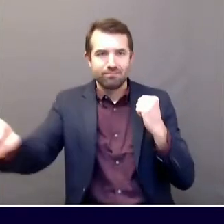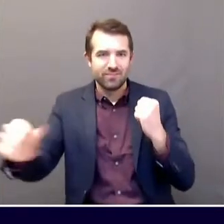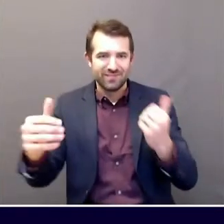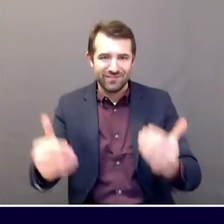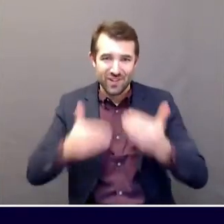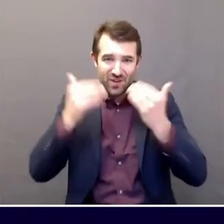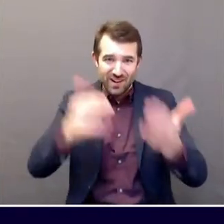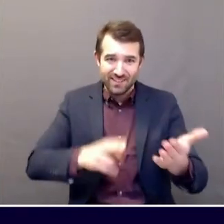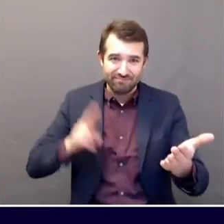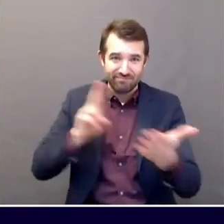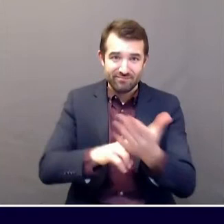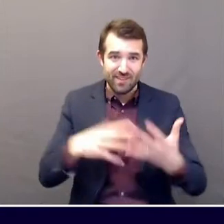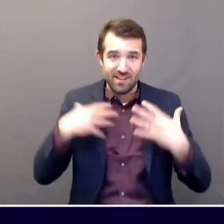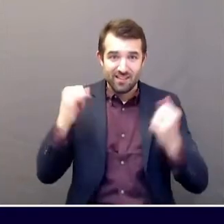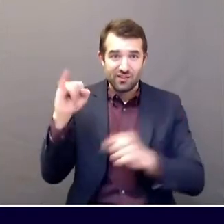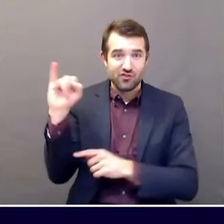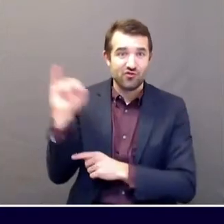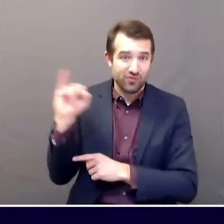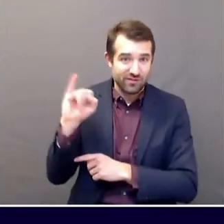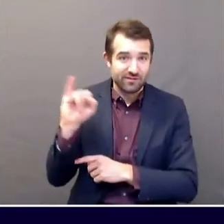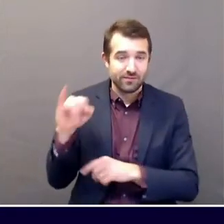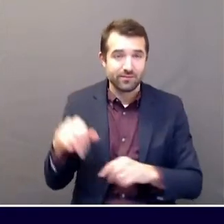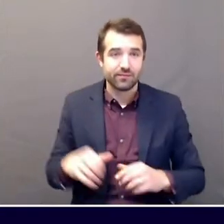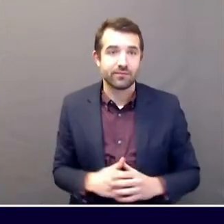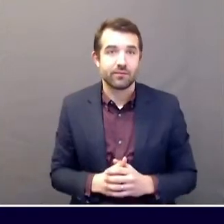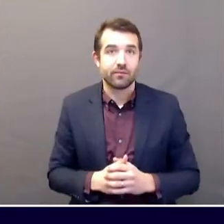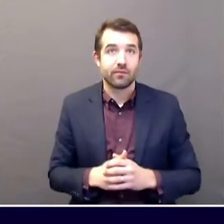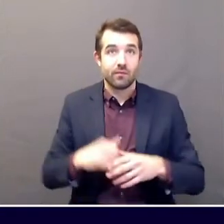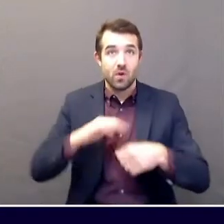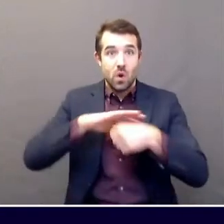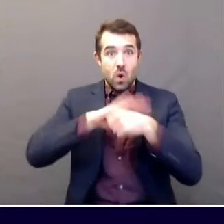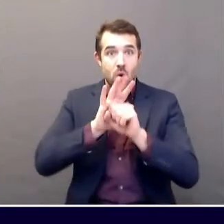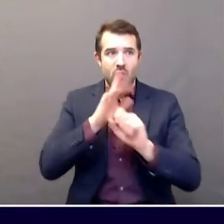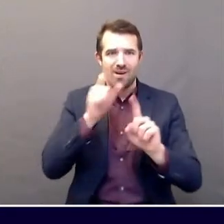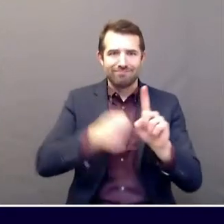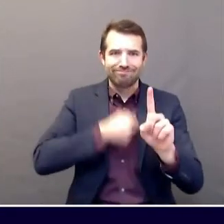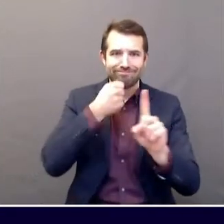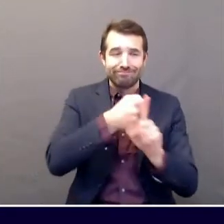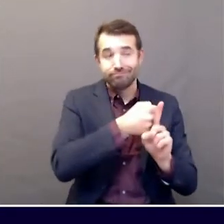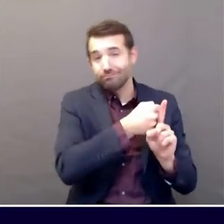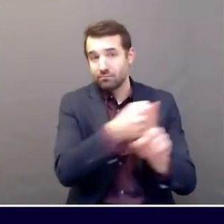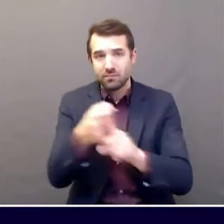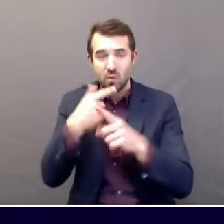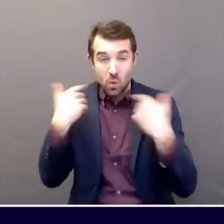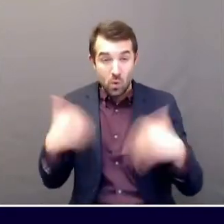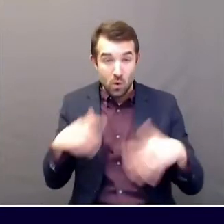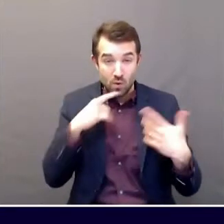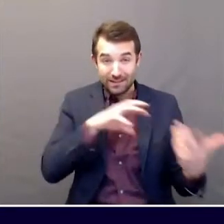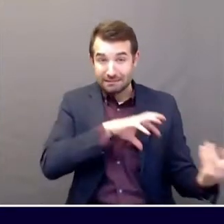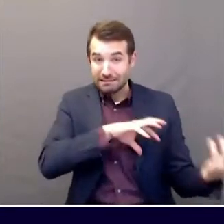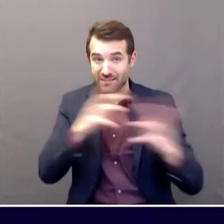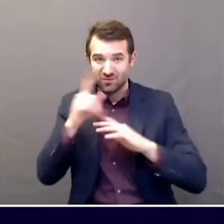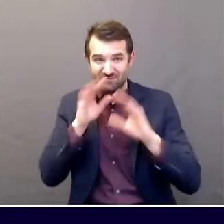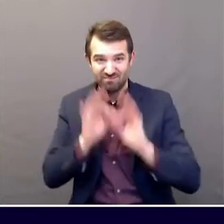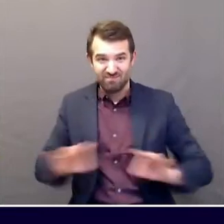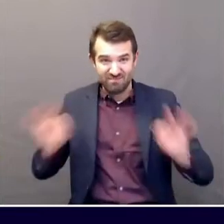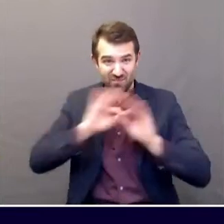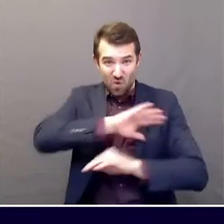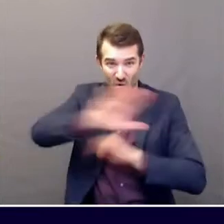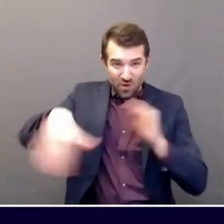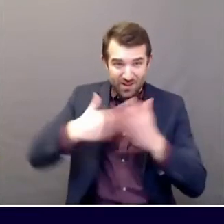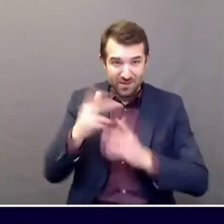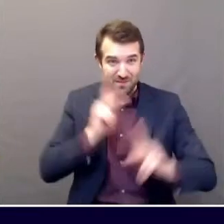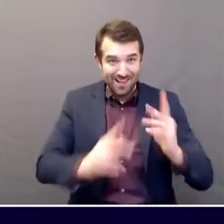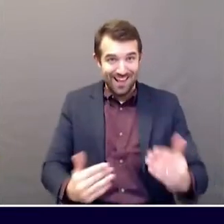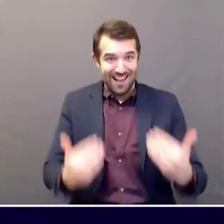relief how important it is for everybody, all Maine people, to have access to affordable health care so they can see a doctor, receive